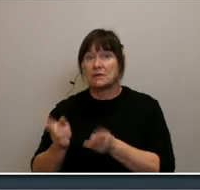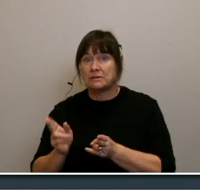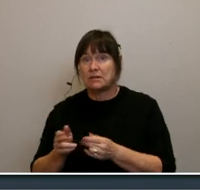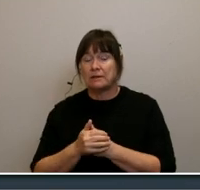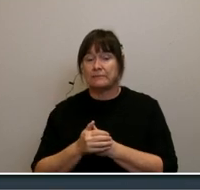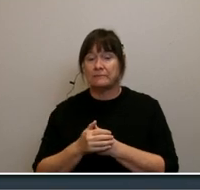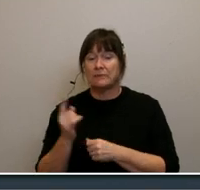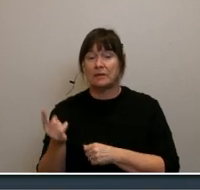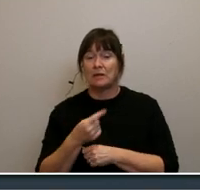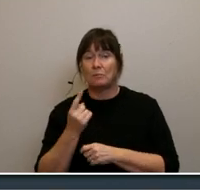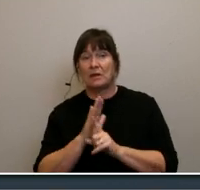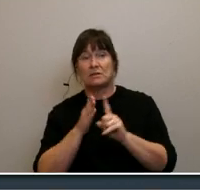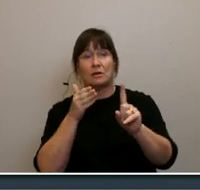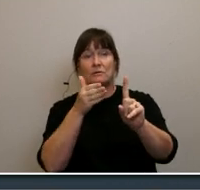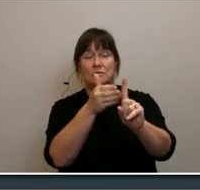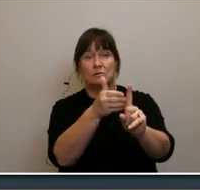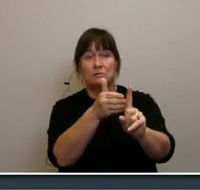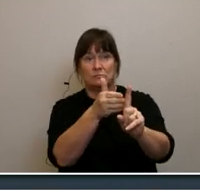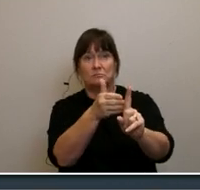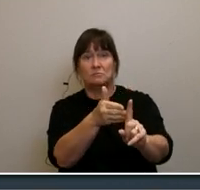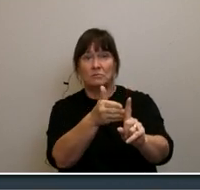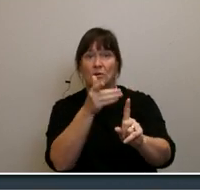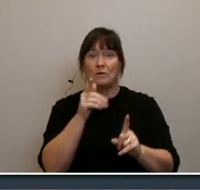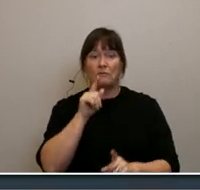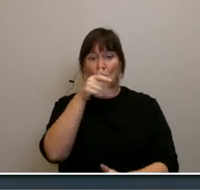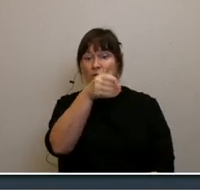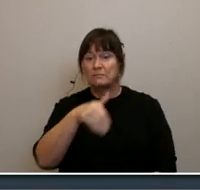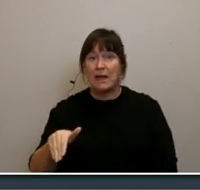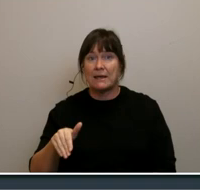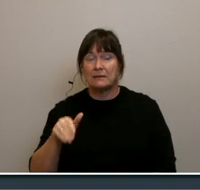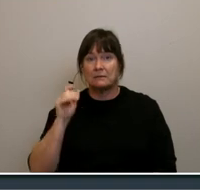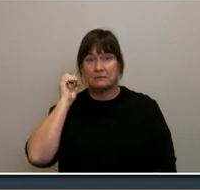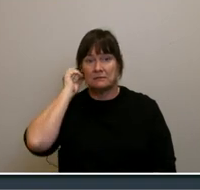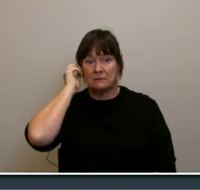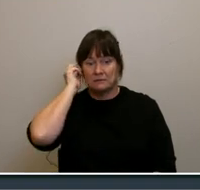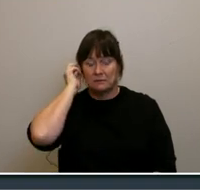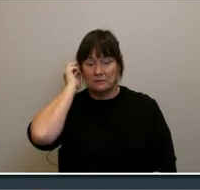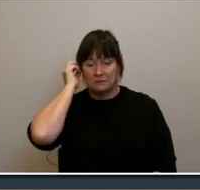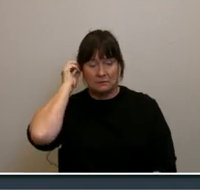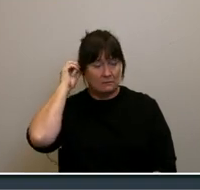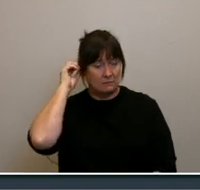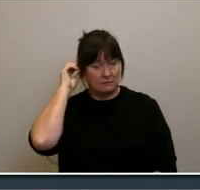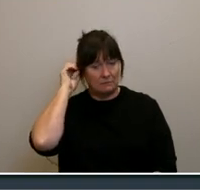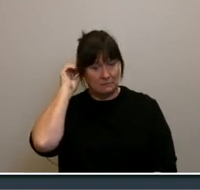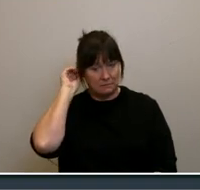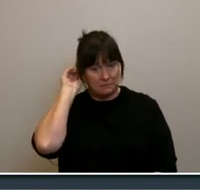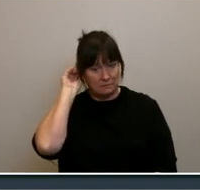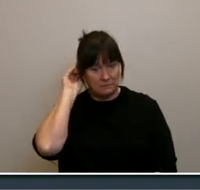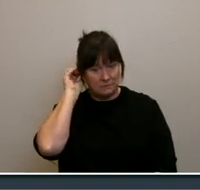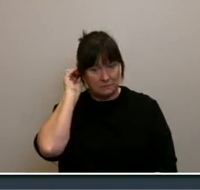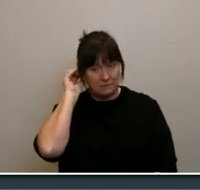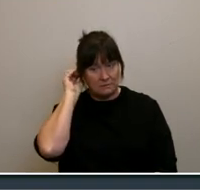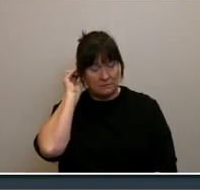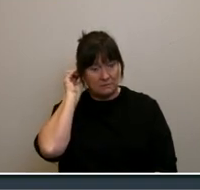work towards a nature-rich future for the Bay. And as you know, the nature in Hawke's Bay is